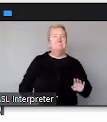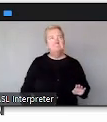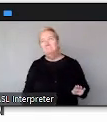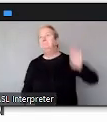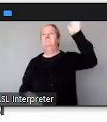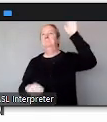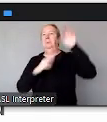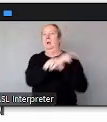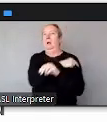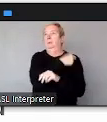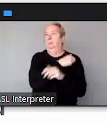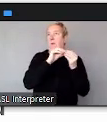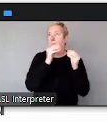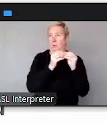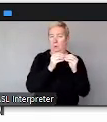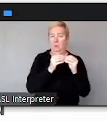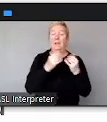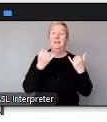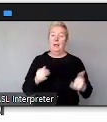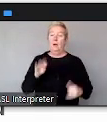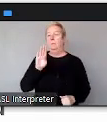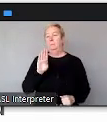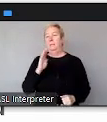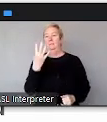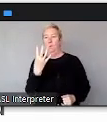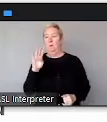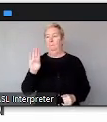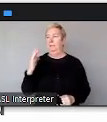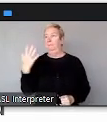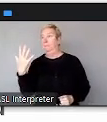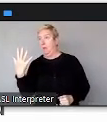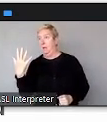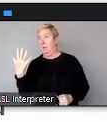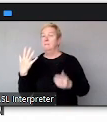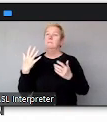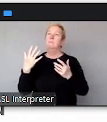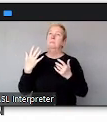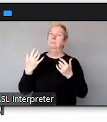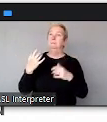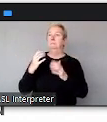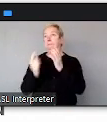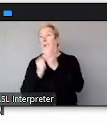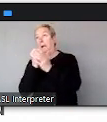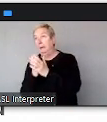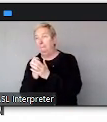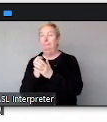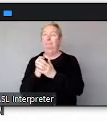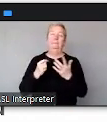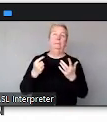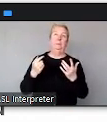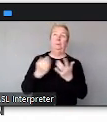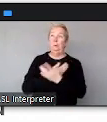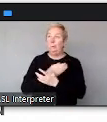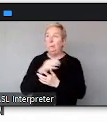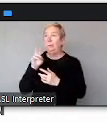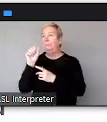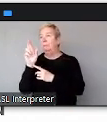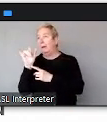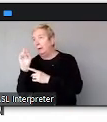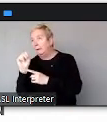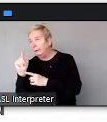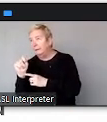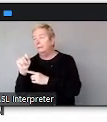hospitalizations, now we're in the B4, B5 wave of this pandemic, and